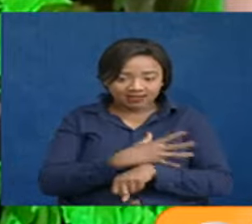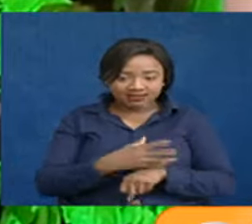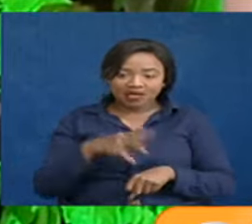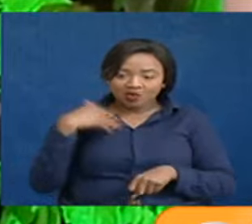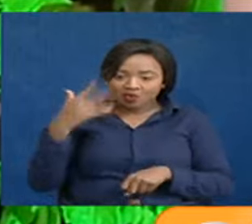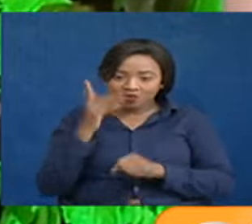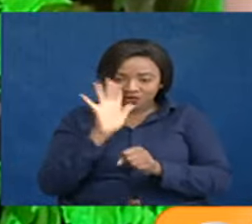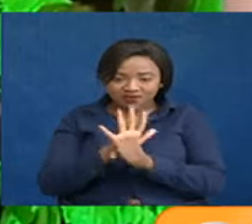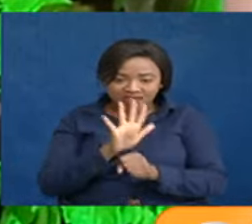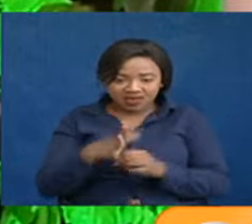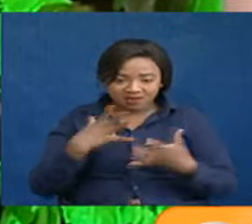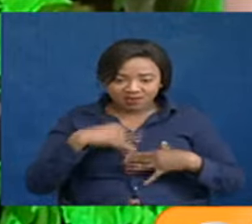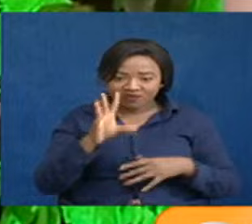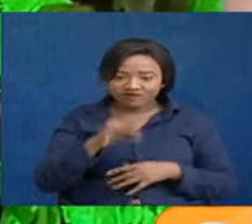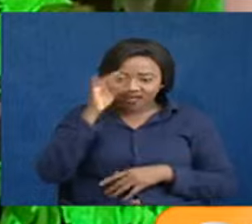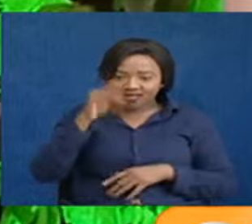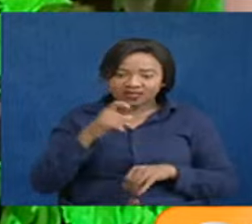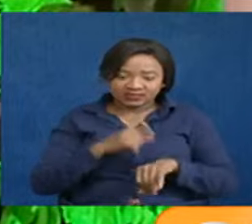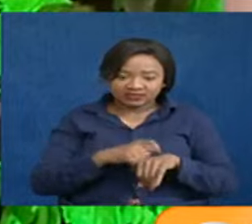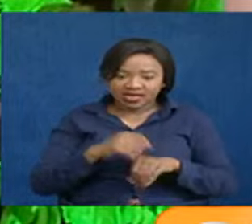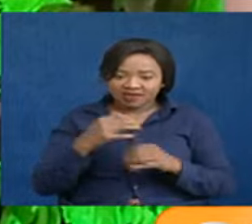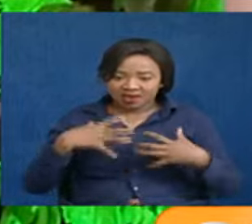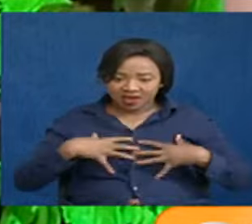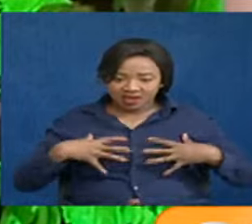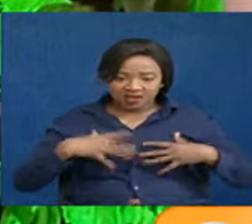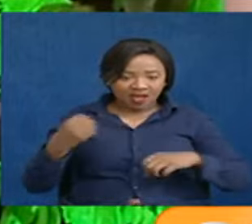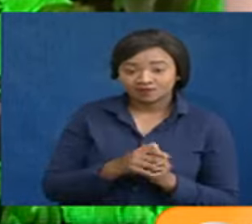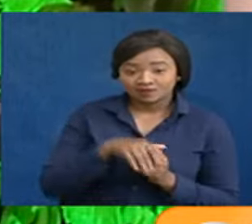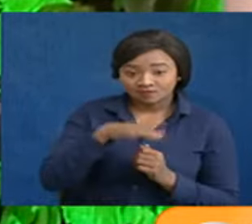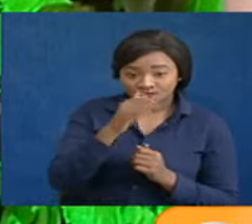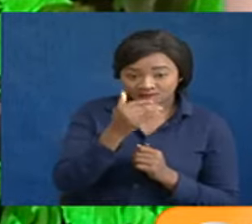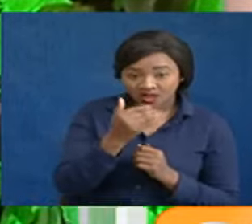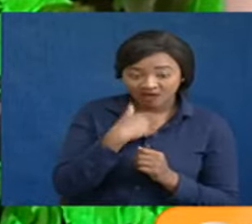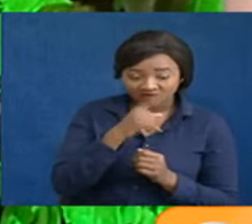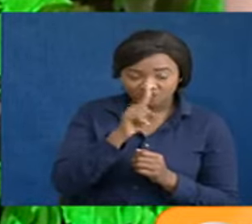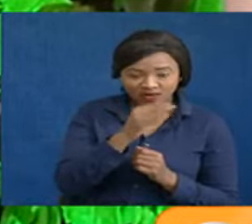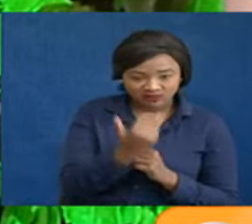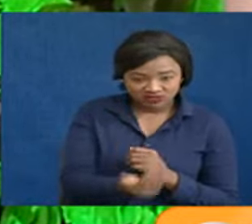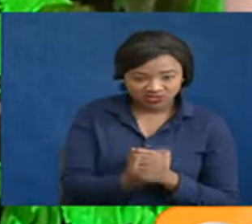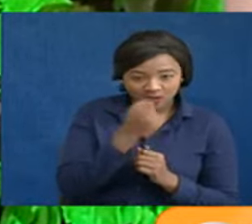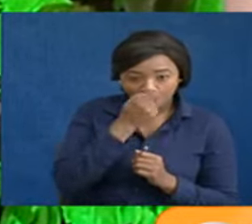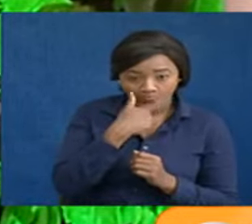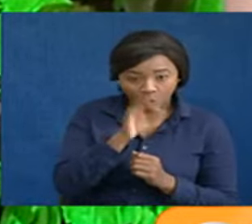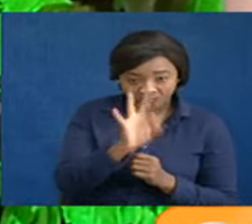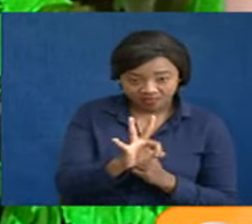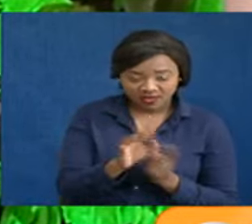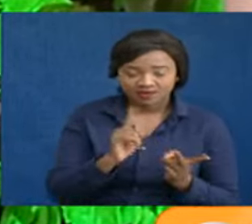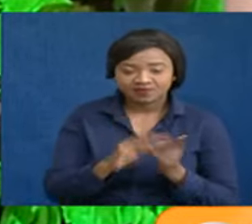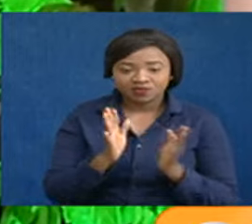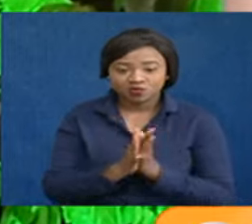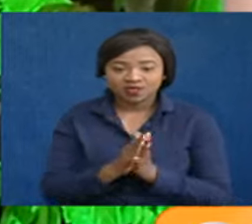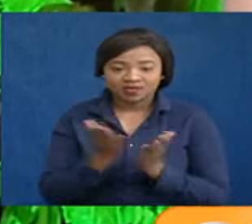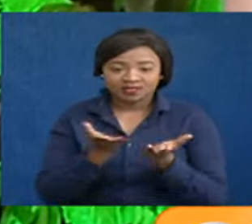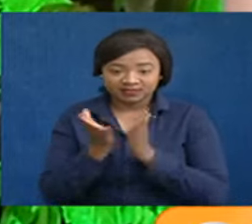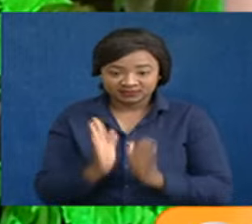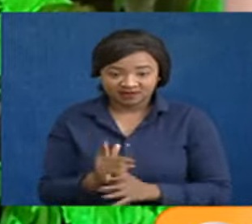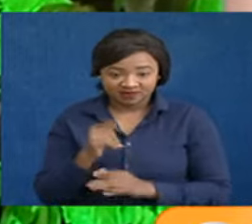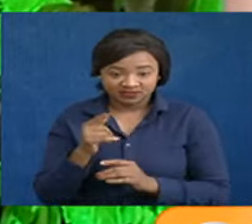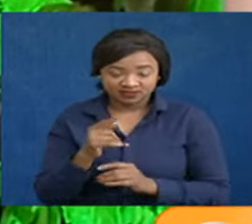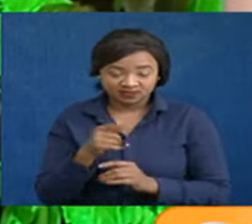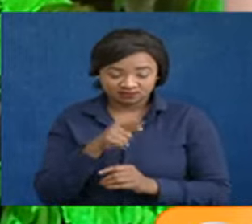4? What is the problem? What are the causes? What are the symptoms? What nanny escaped death in Syokimau's Mudama Heights estate